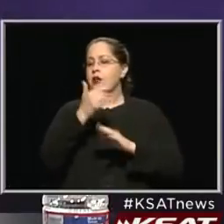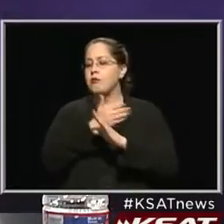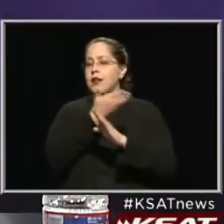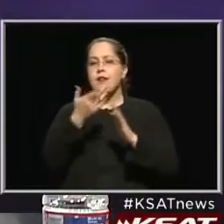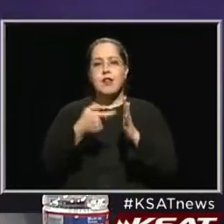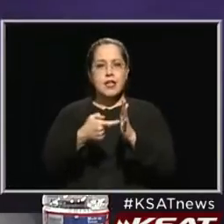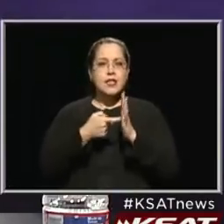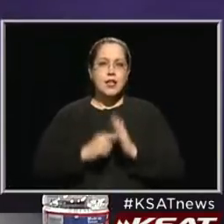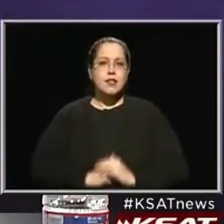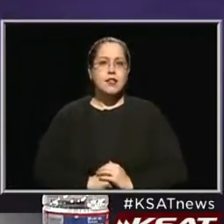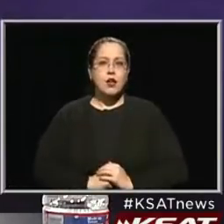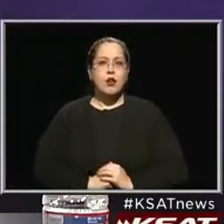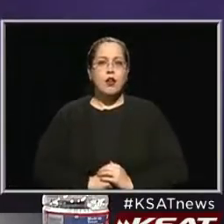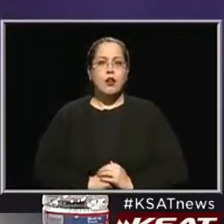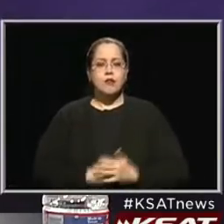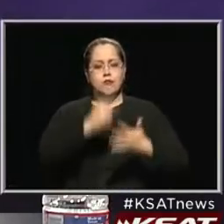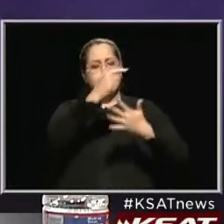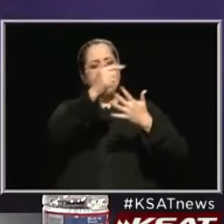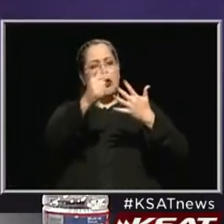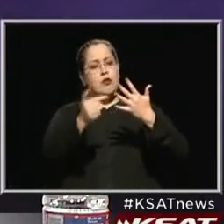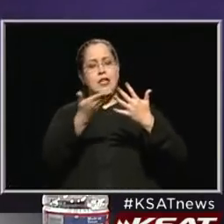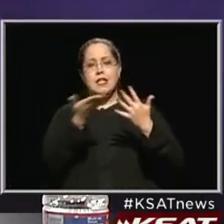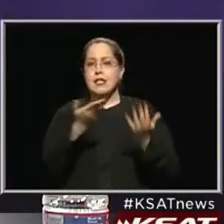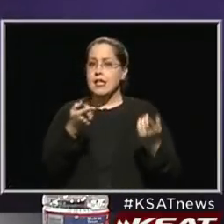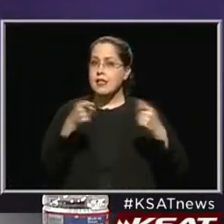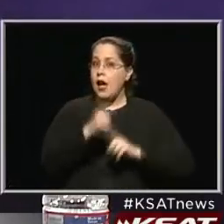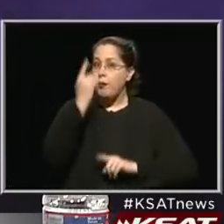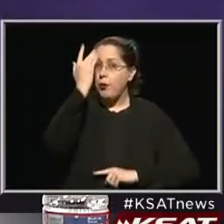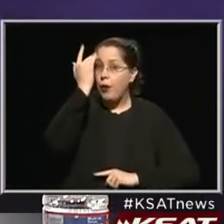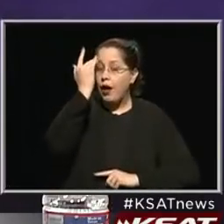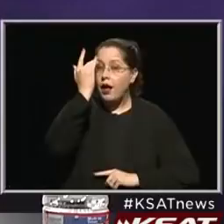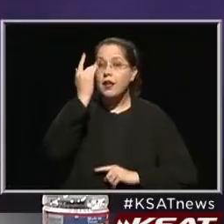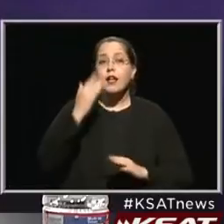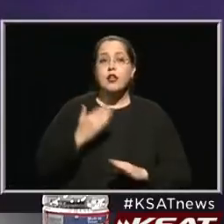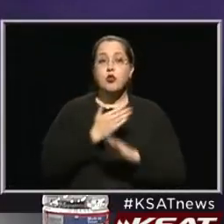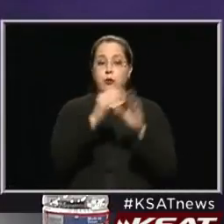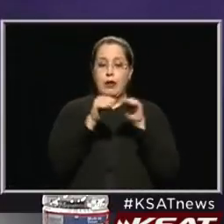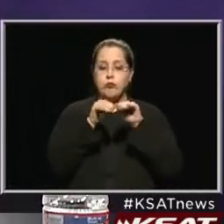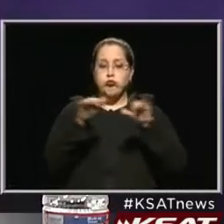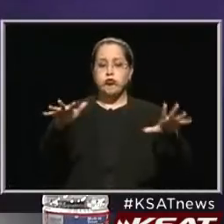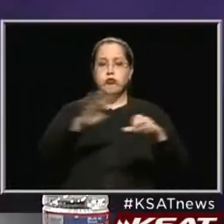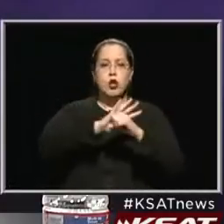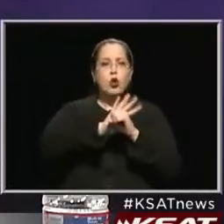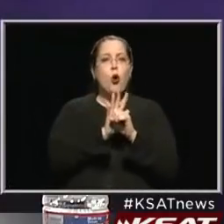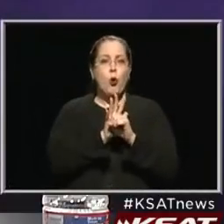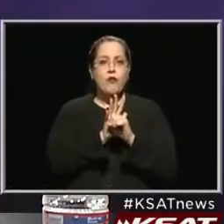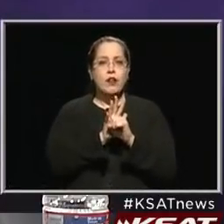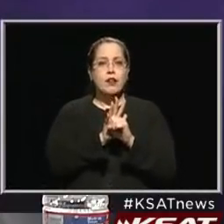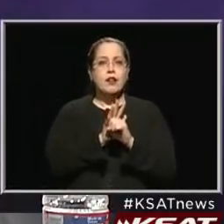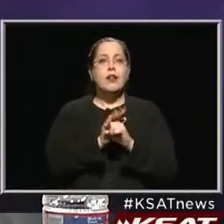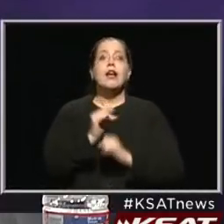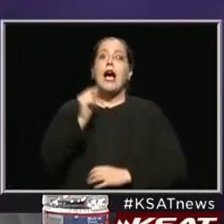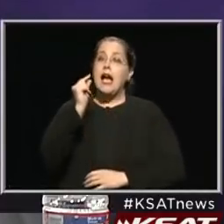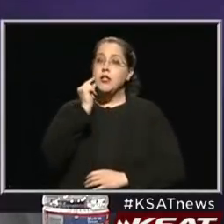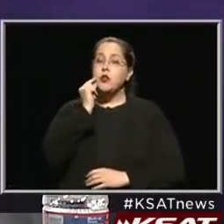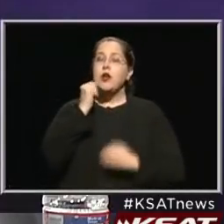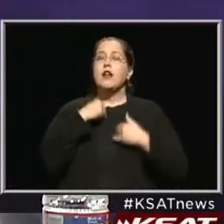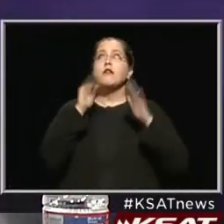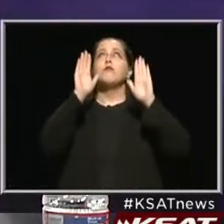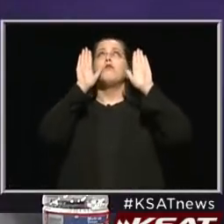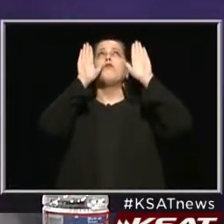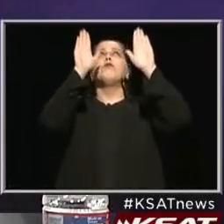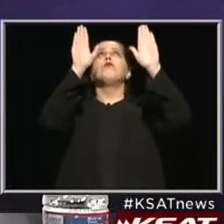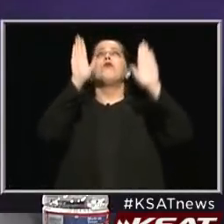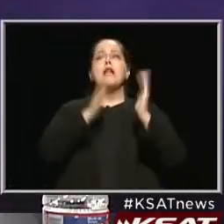necessary. And all of these things were done to prevent the spread of COVID And San Antonio has an outstanding